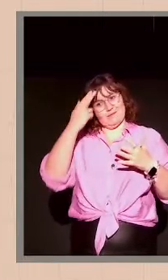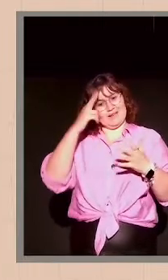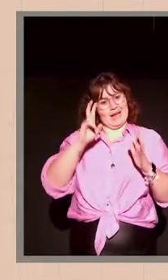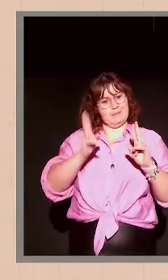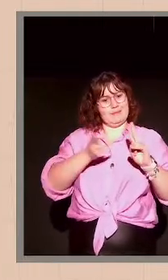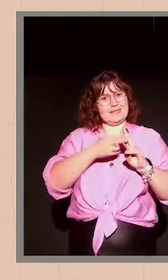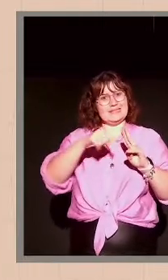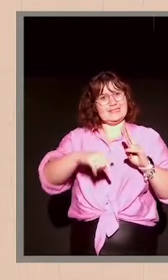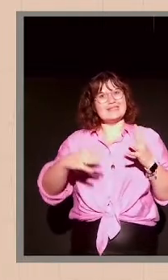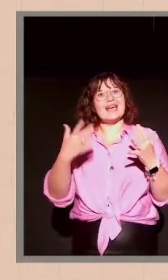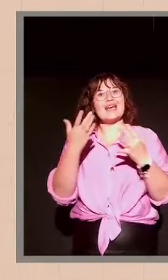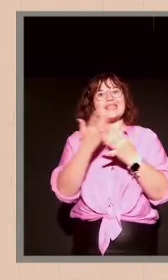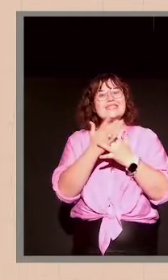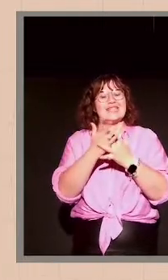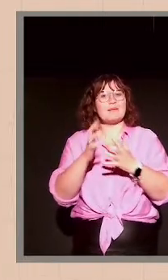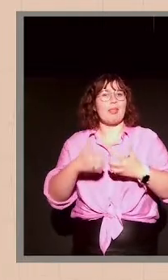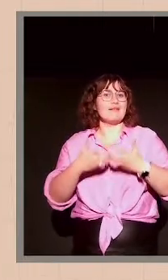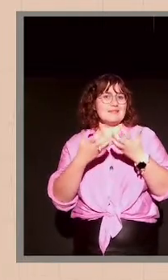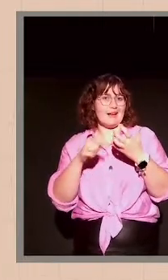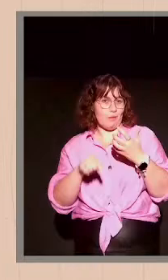technology